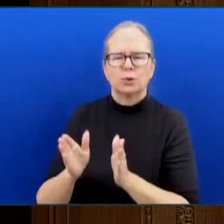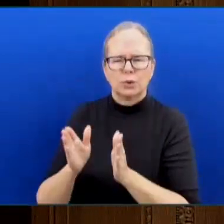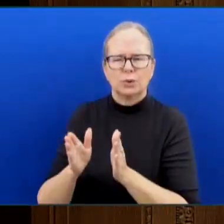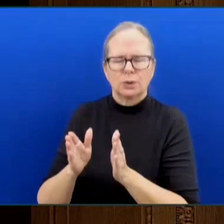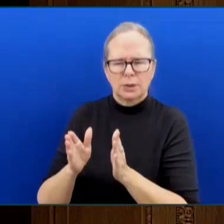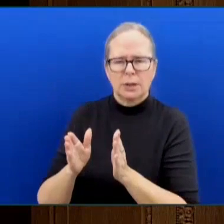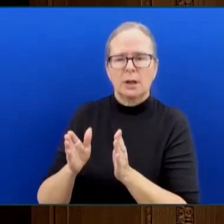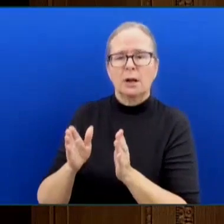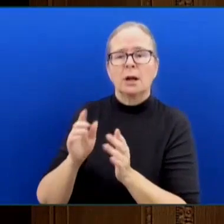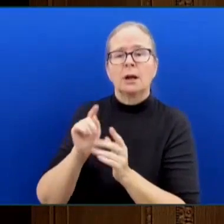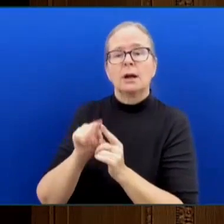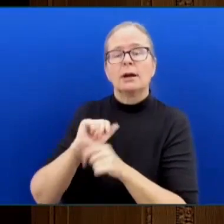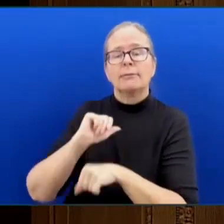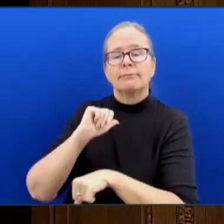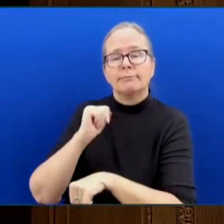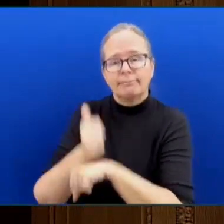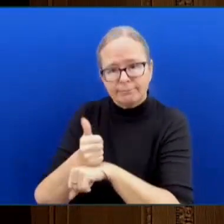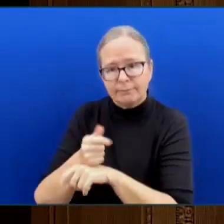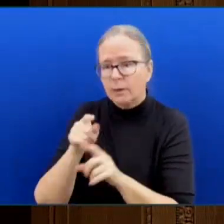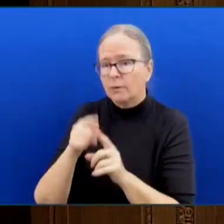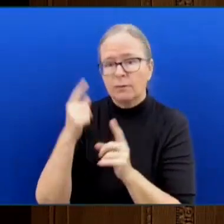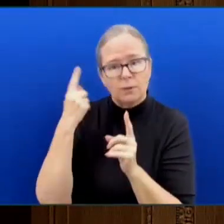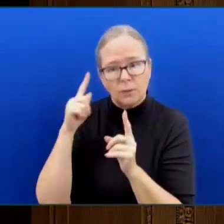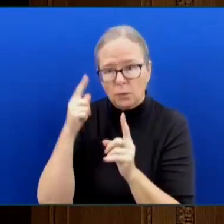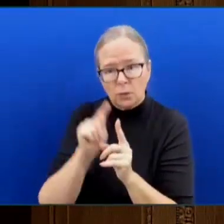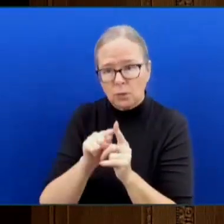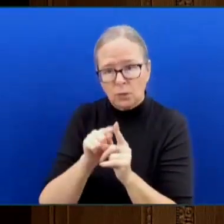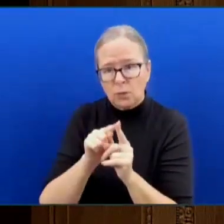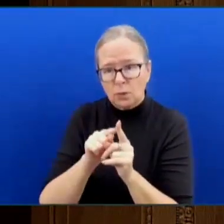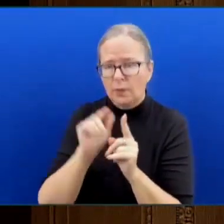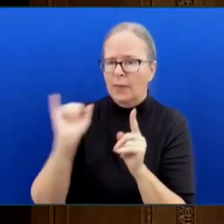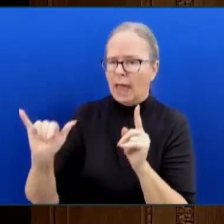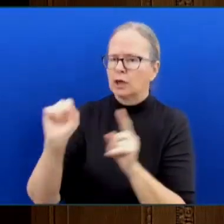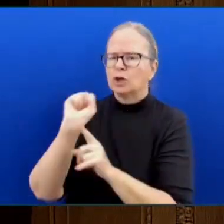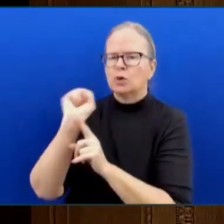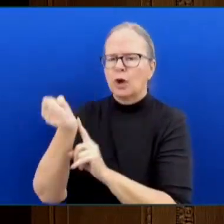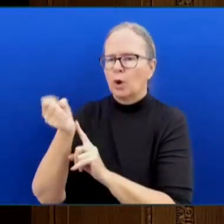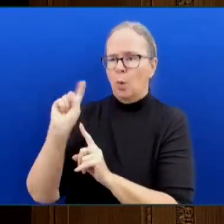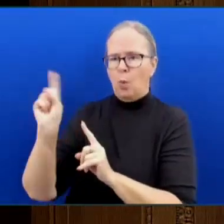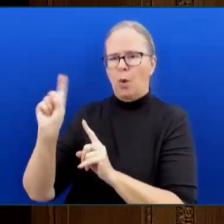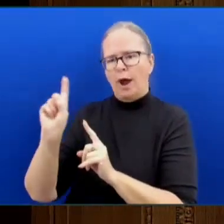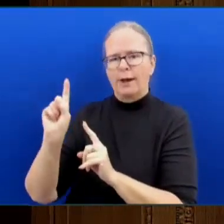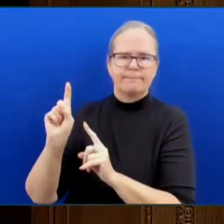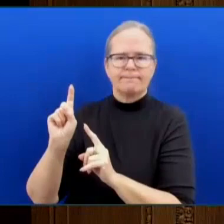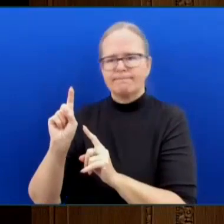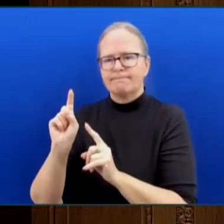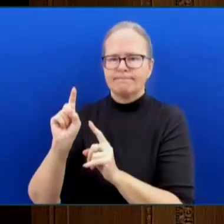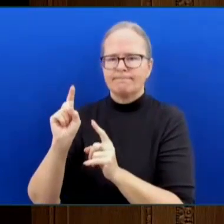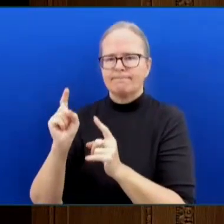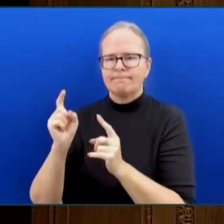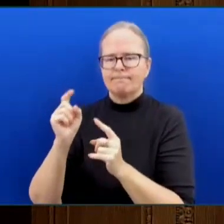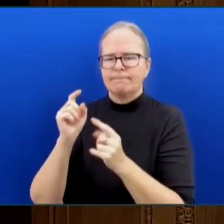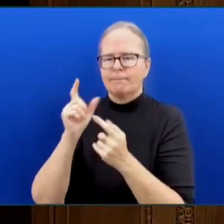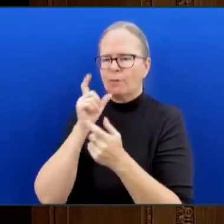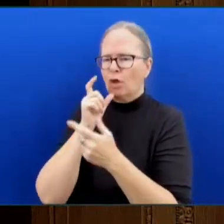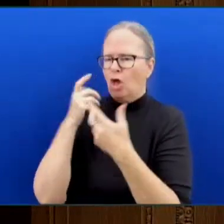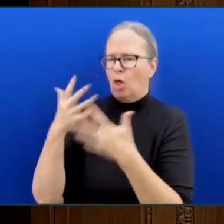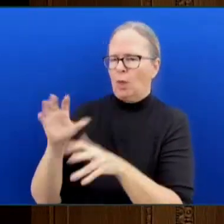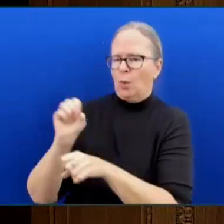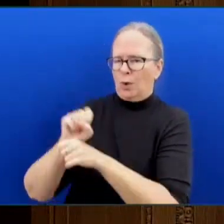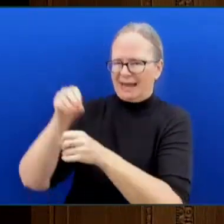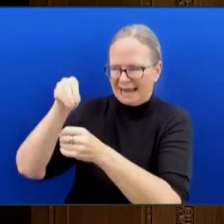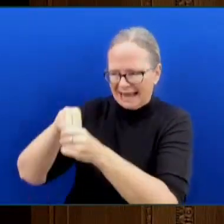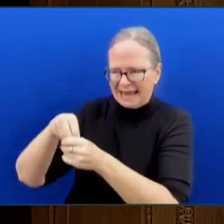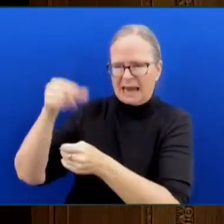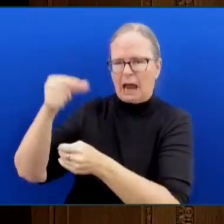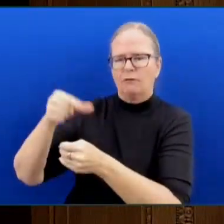reasonable perception of bias, investigations involving people within government, involving politicians, that someone would